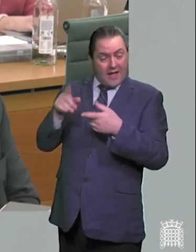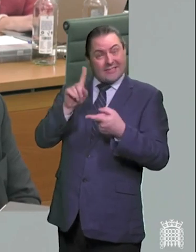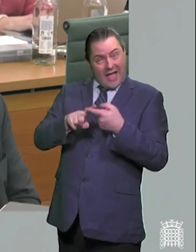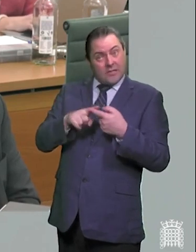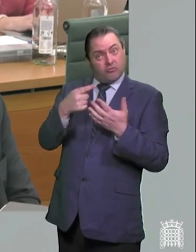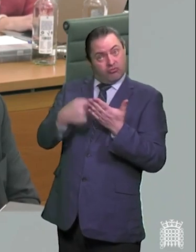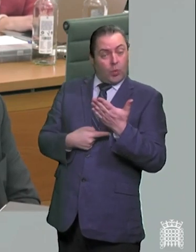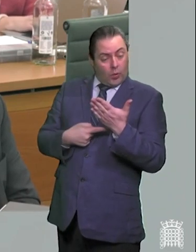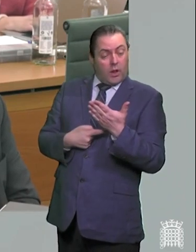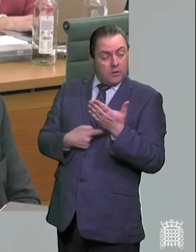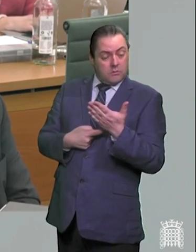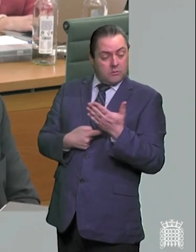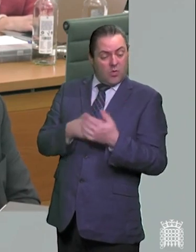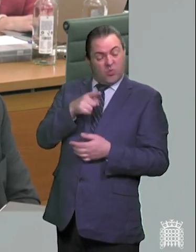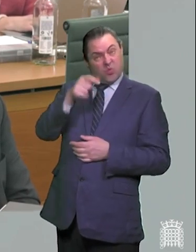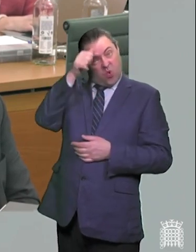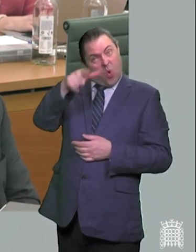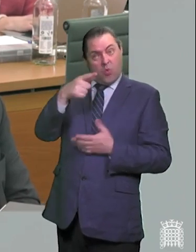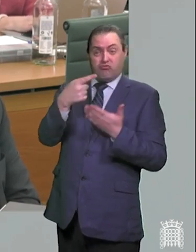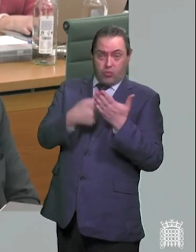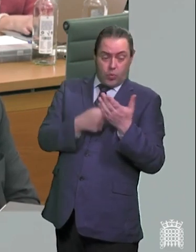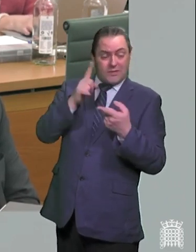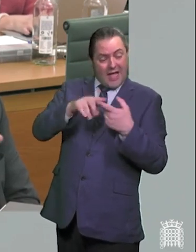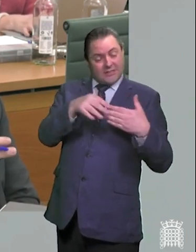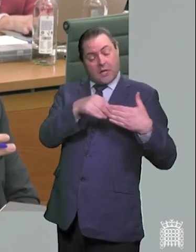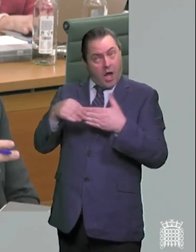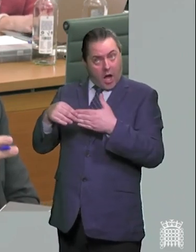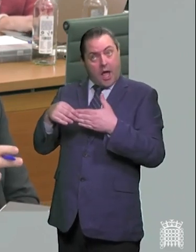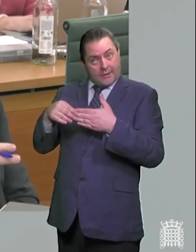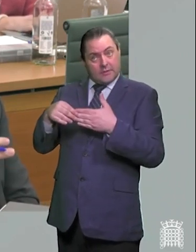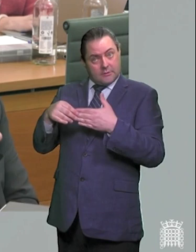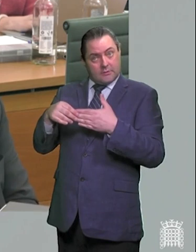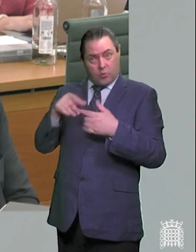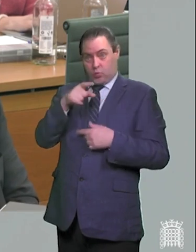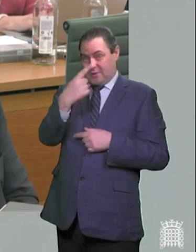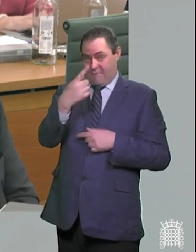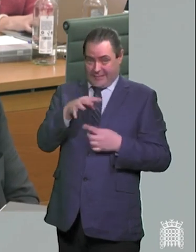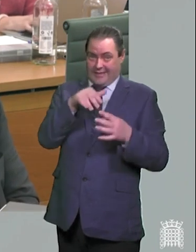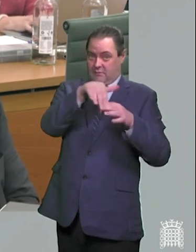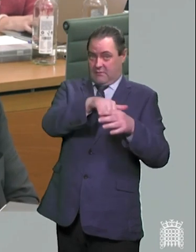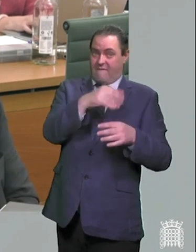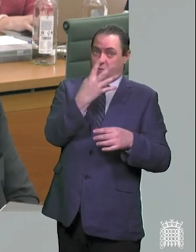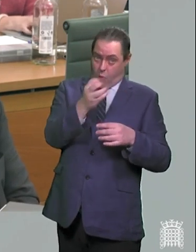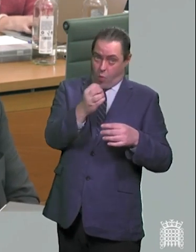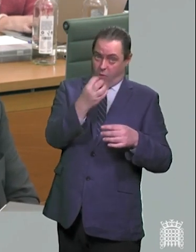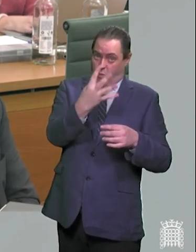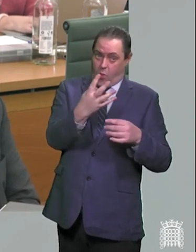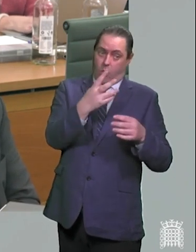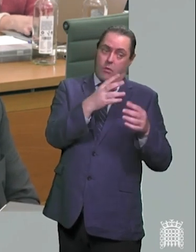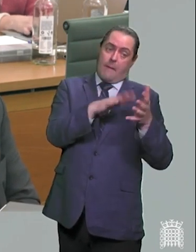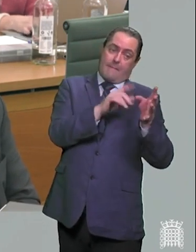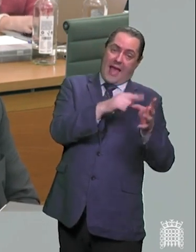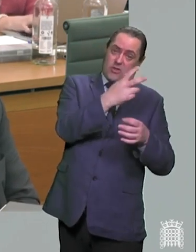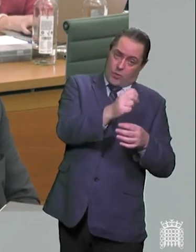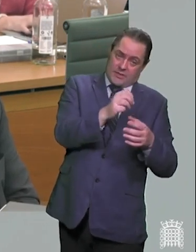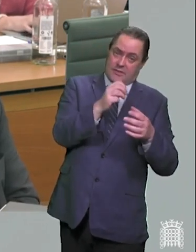rules. You knew what the rules and guidance were, and you personally attended at least 4 gatherings, those of the 20th of May, the 19th of